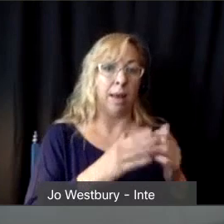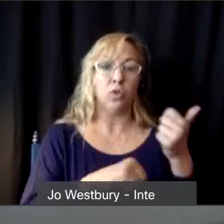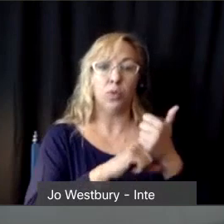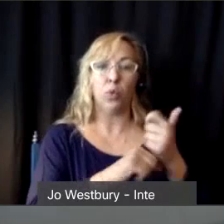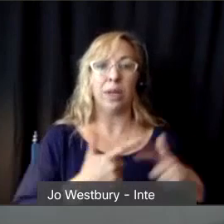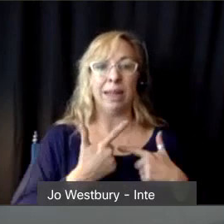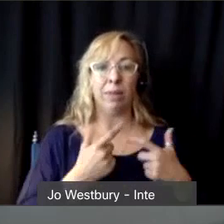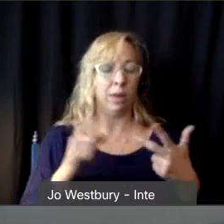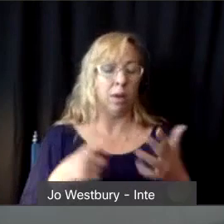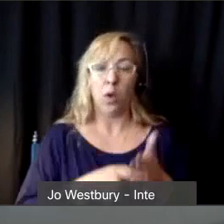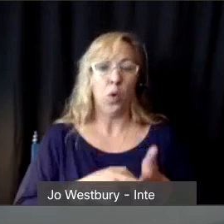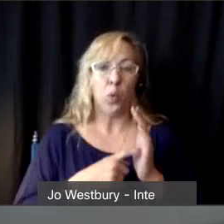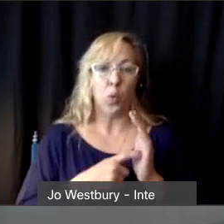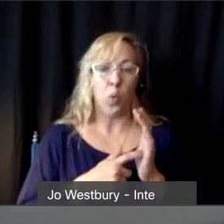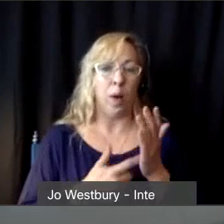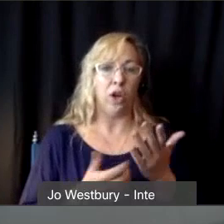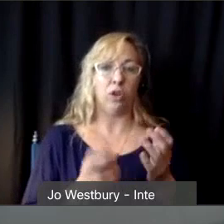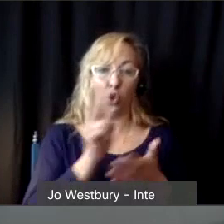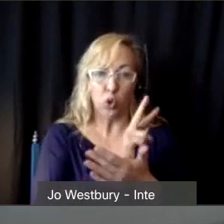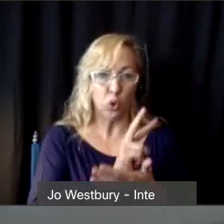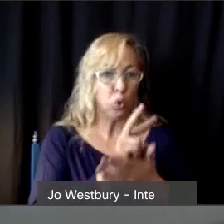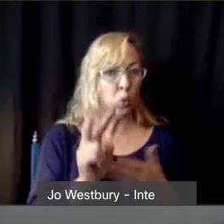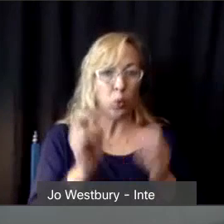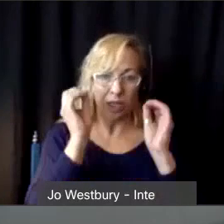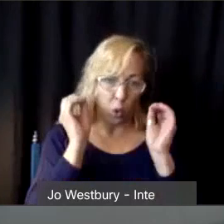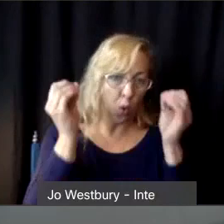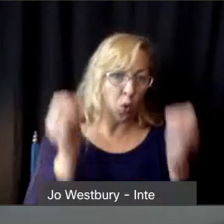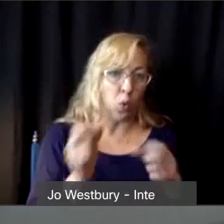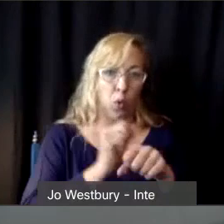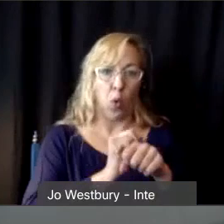the home in the 2 weeks prior to any visit occurring.